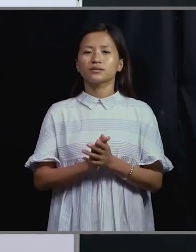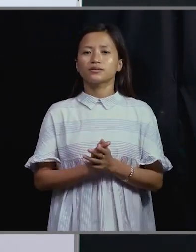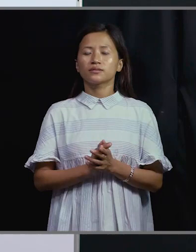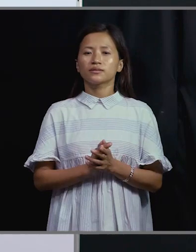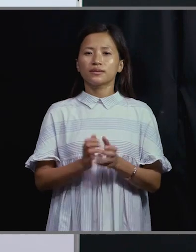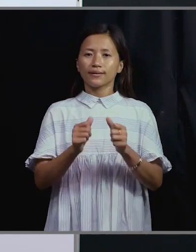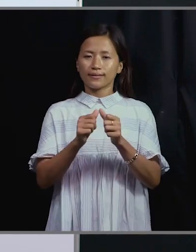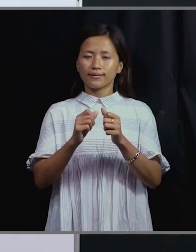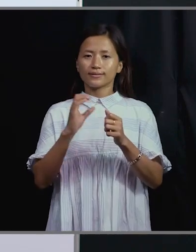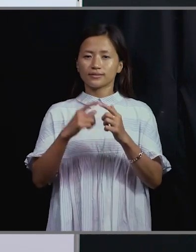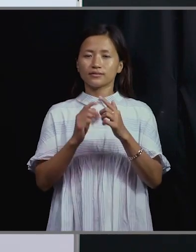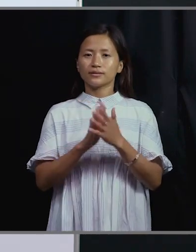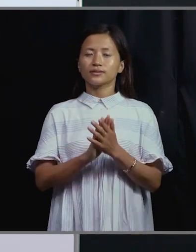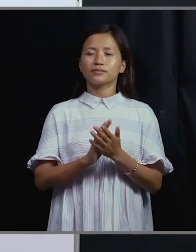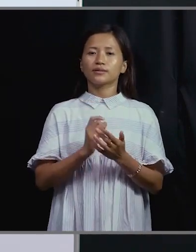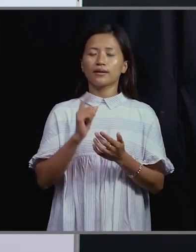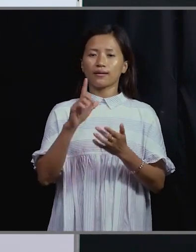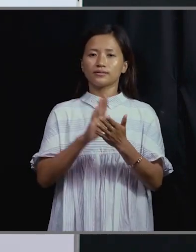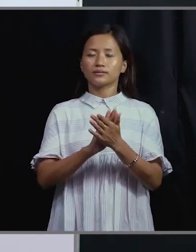an active metal like lithium,